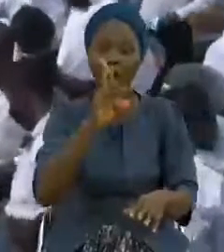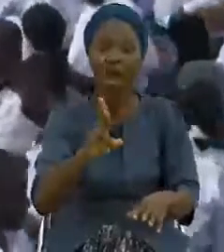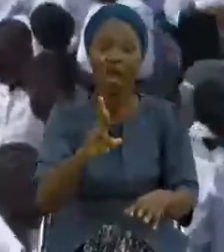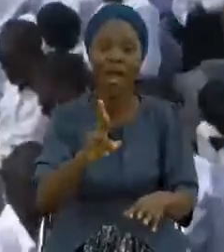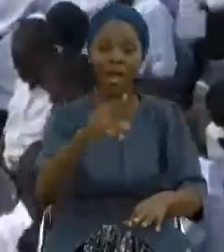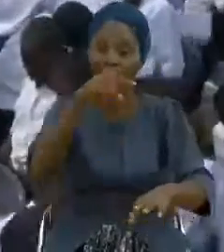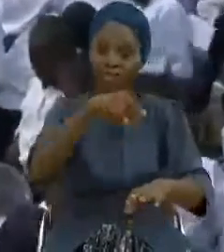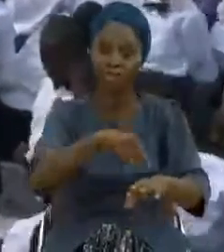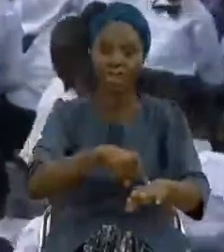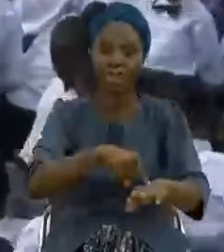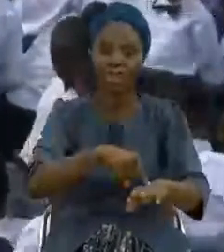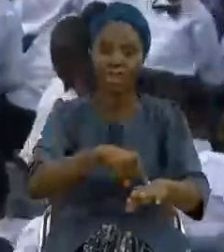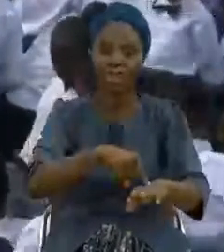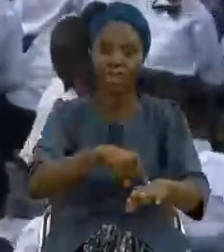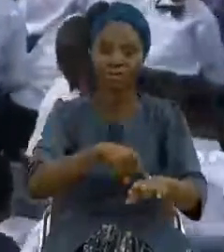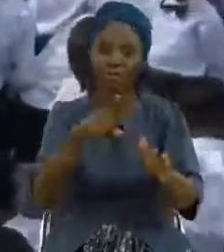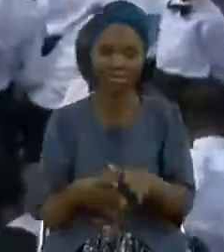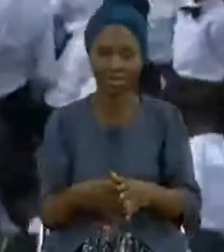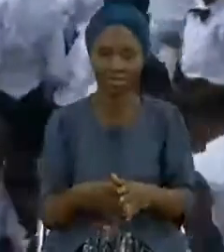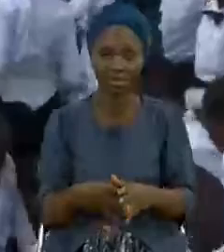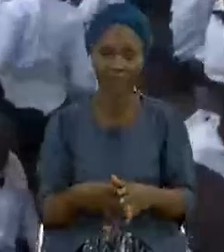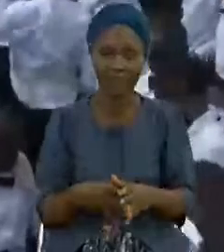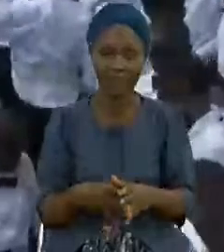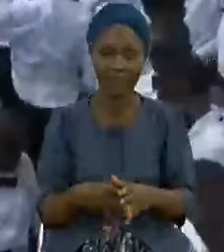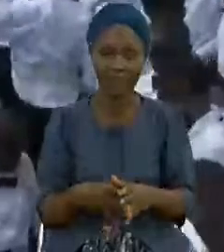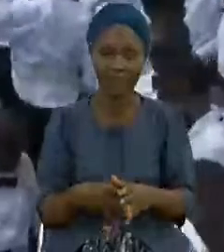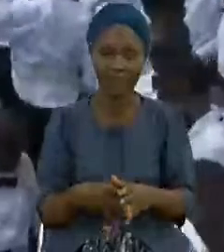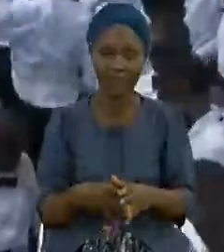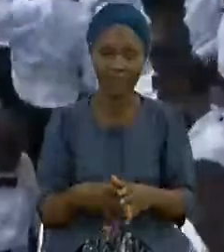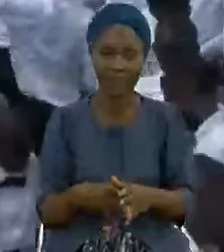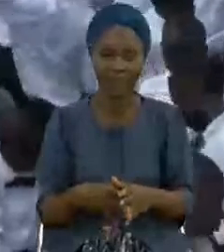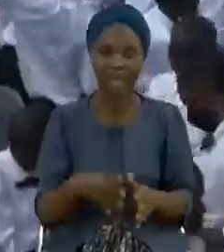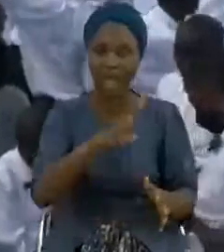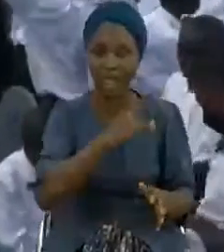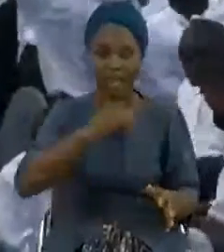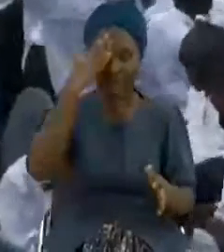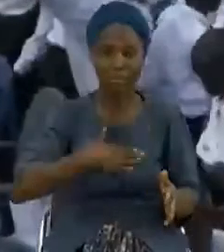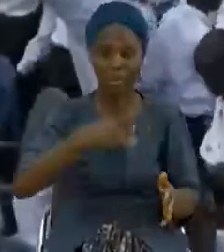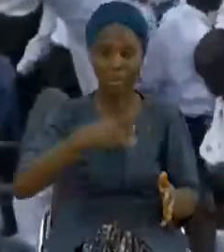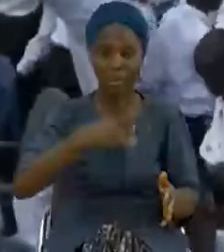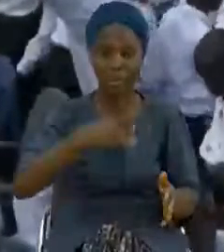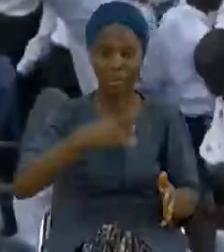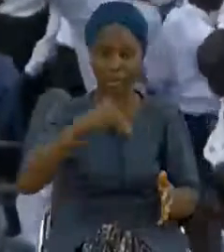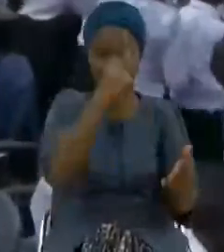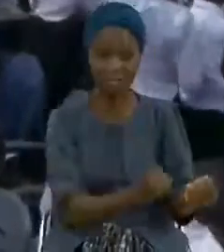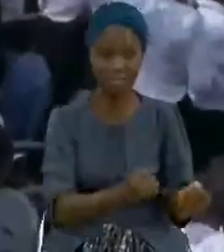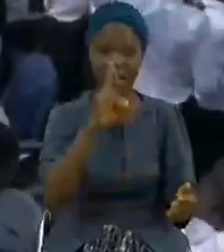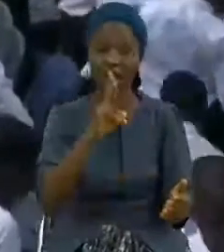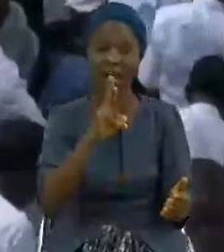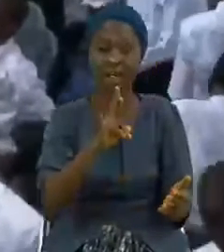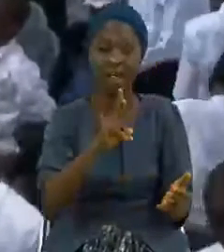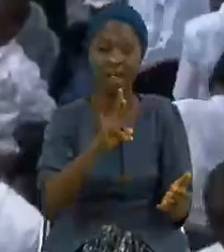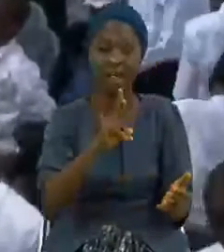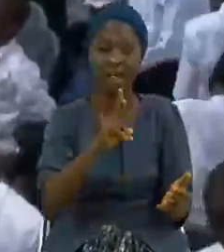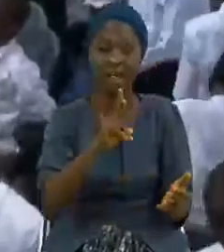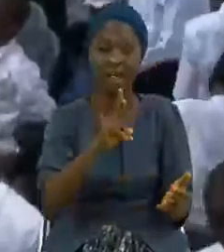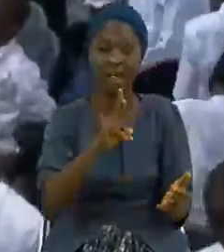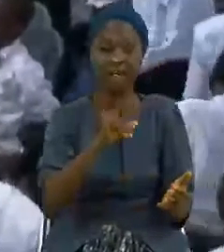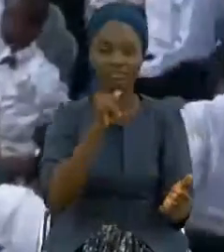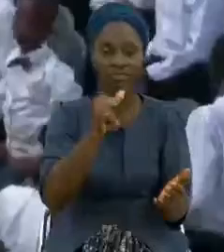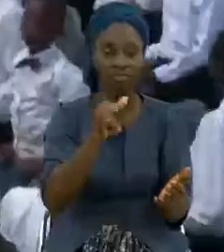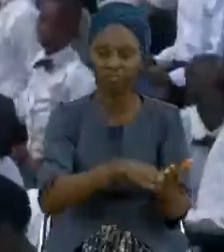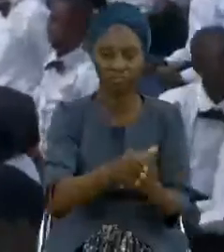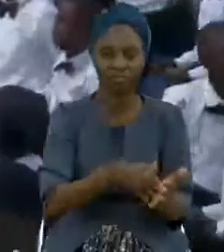Lord all these things that unrelenting faith will produce,